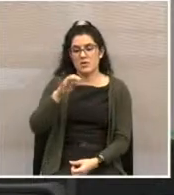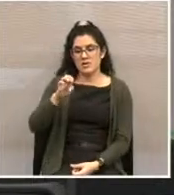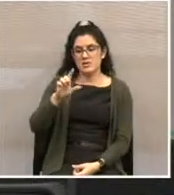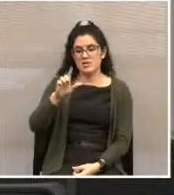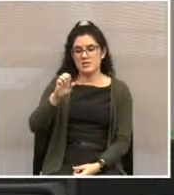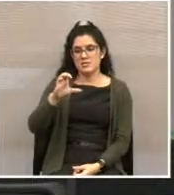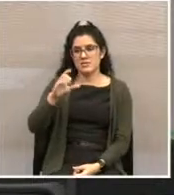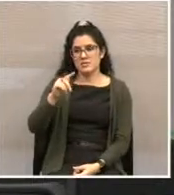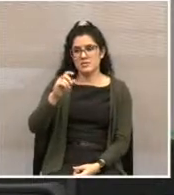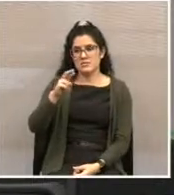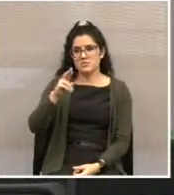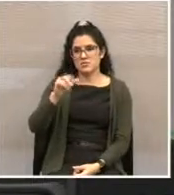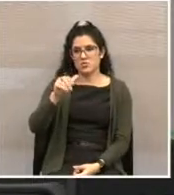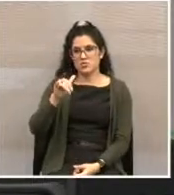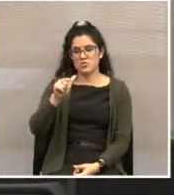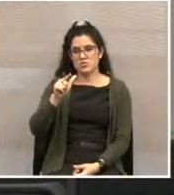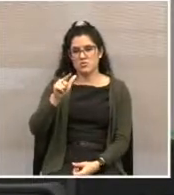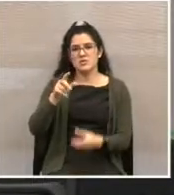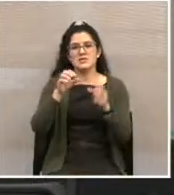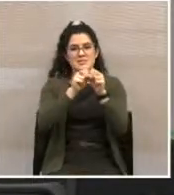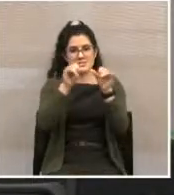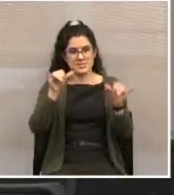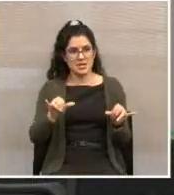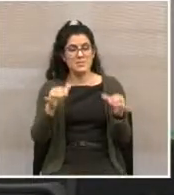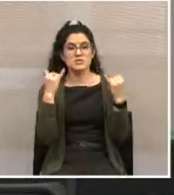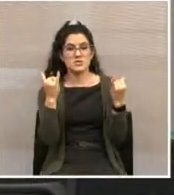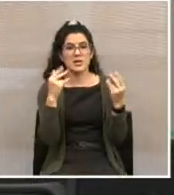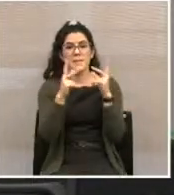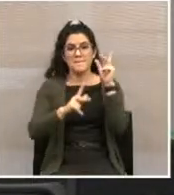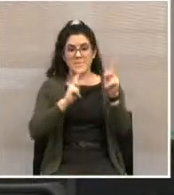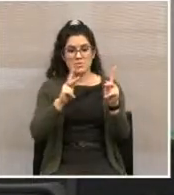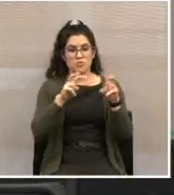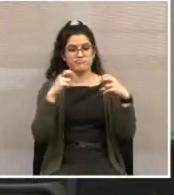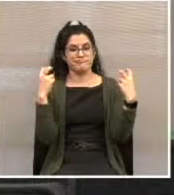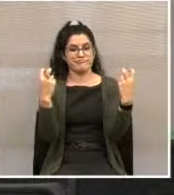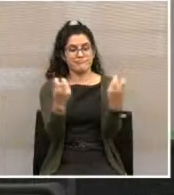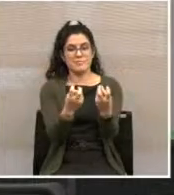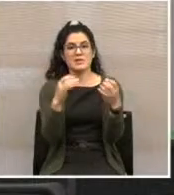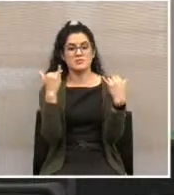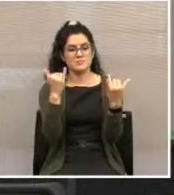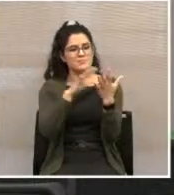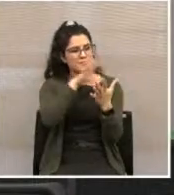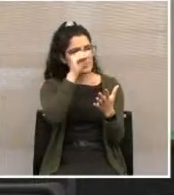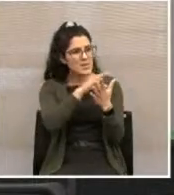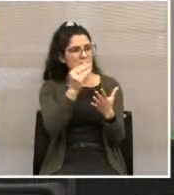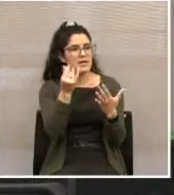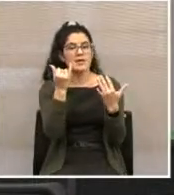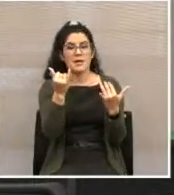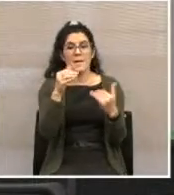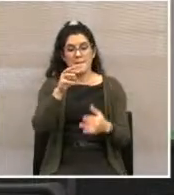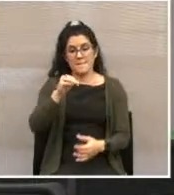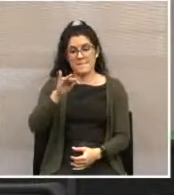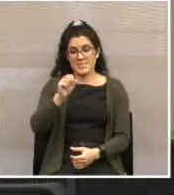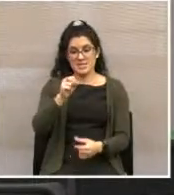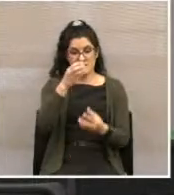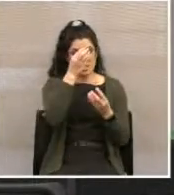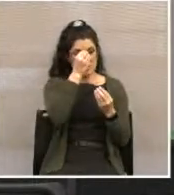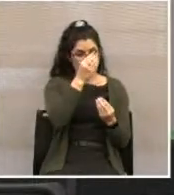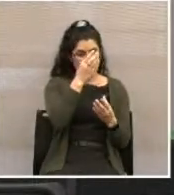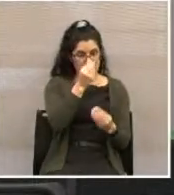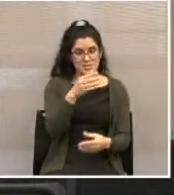so I look forward to hearing from the panelists who are joining us today and learning more about the spread of misinformation